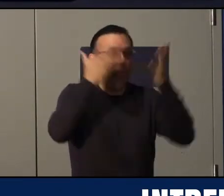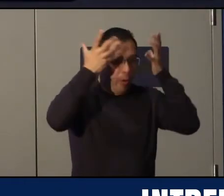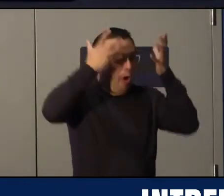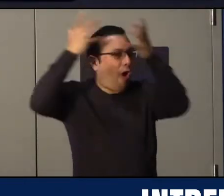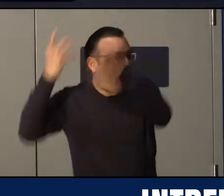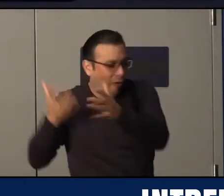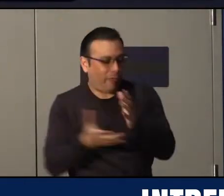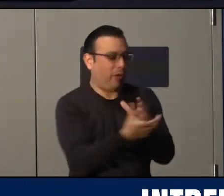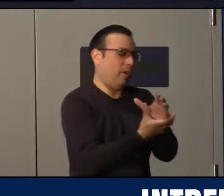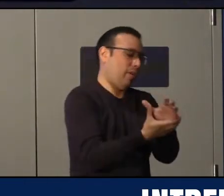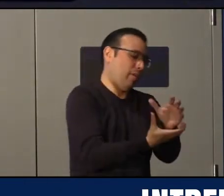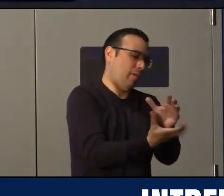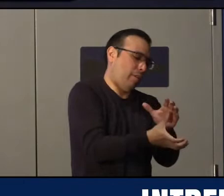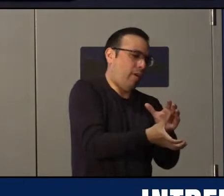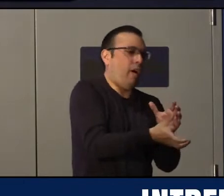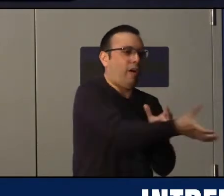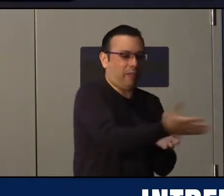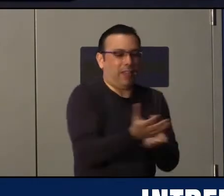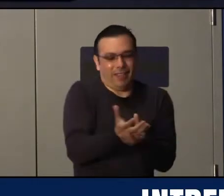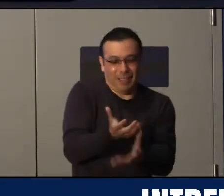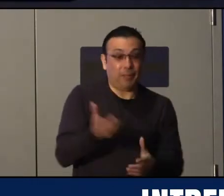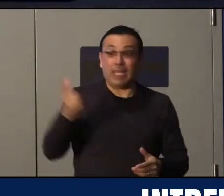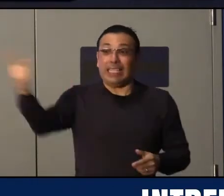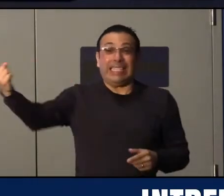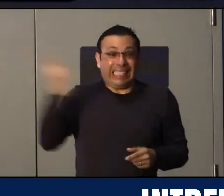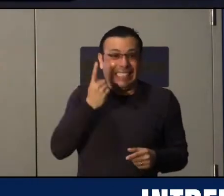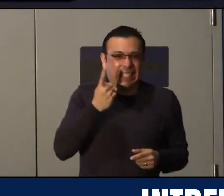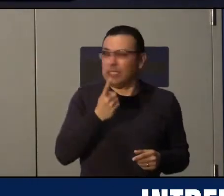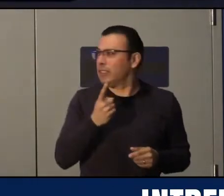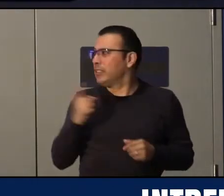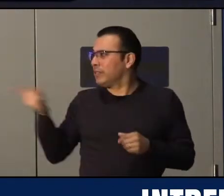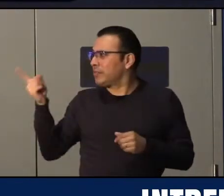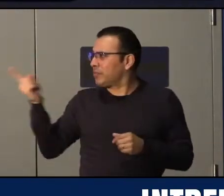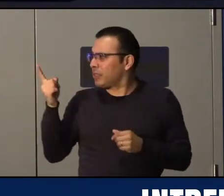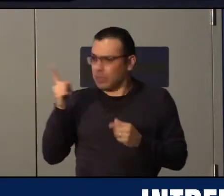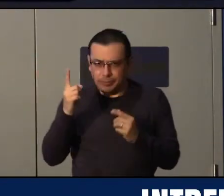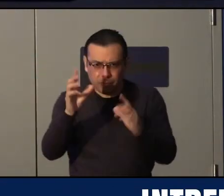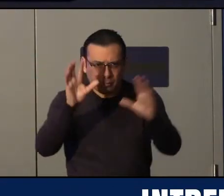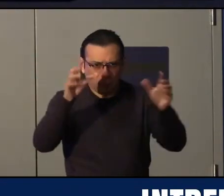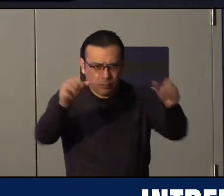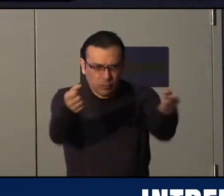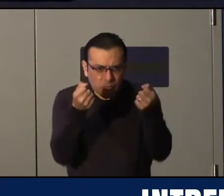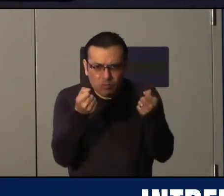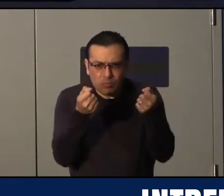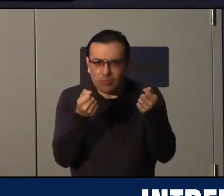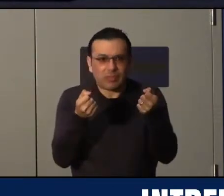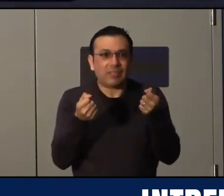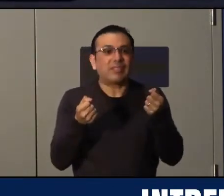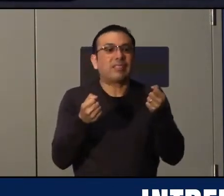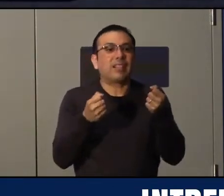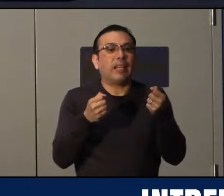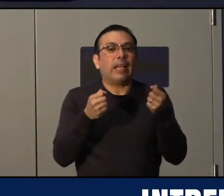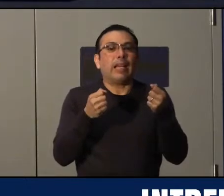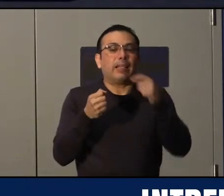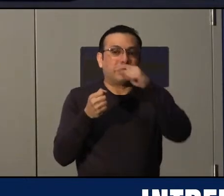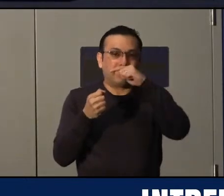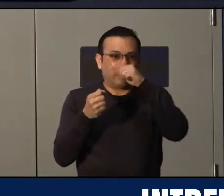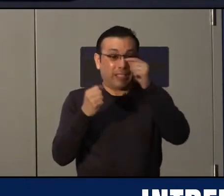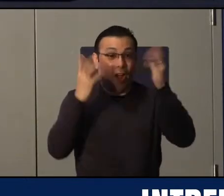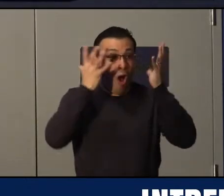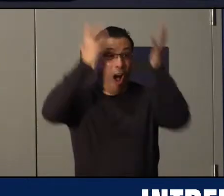So Digger is right in my face. So he's like this, and he gets in the air. He's the first guy. He didn't even know how to take the helmet off. He's